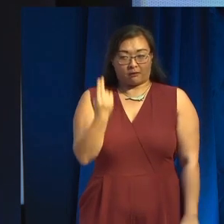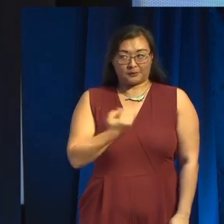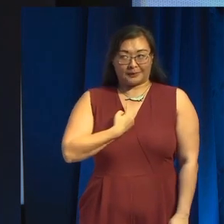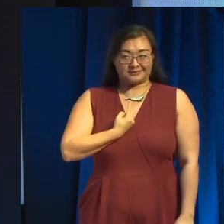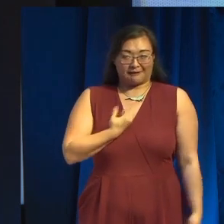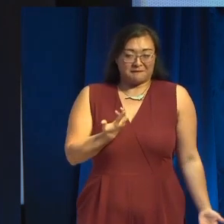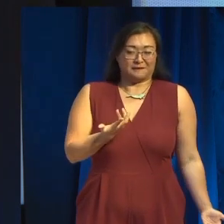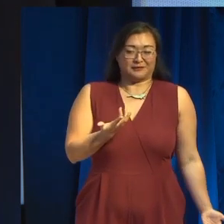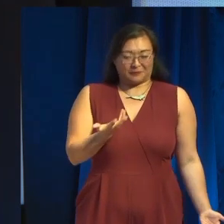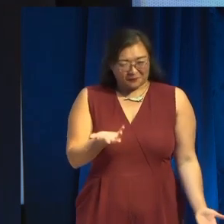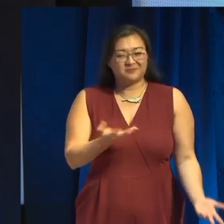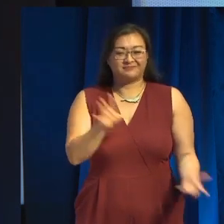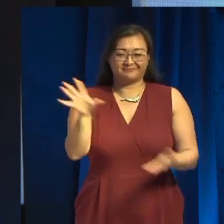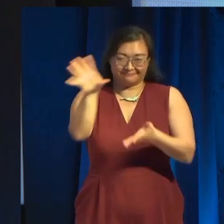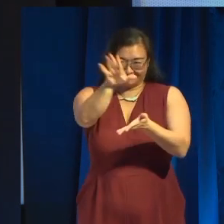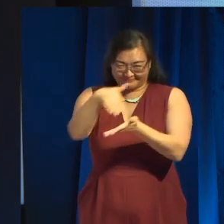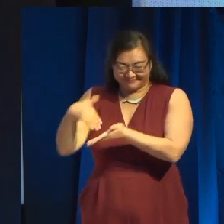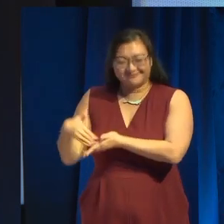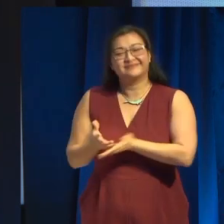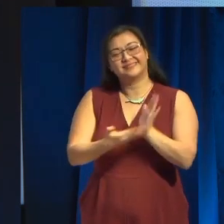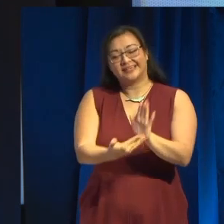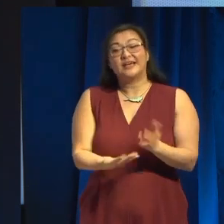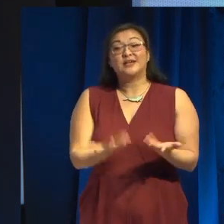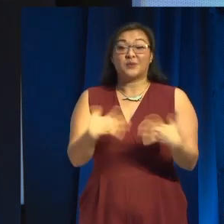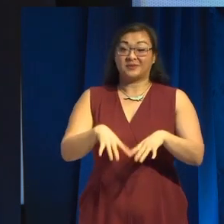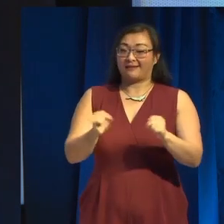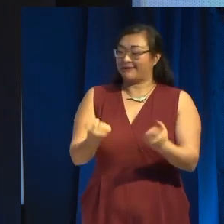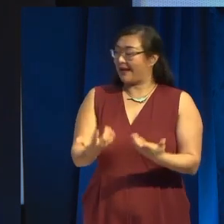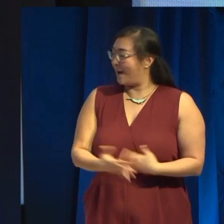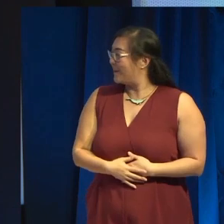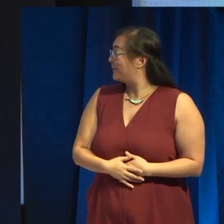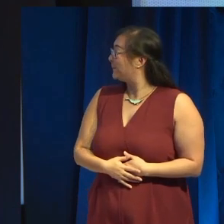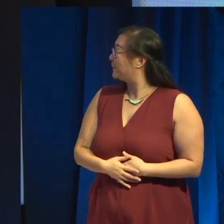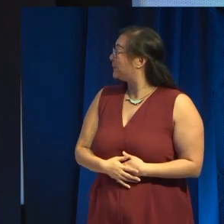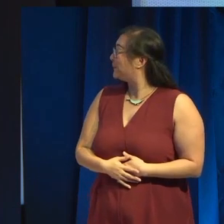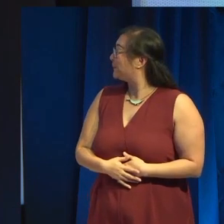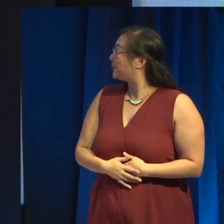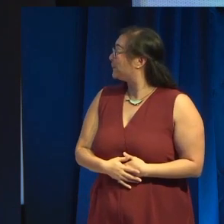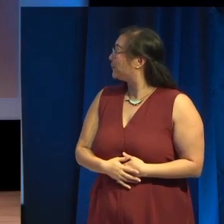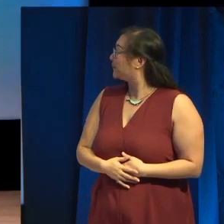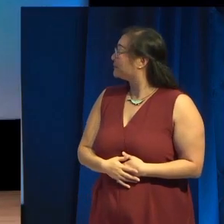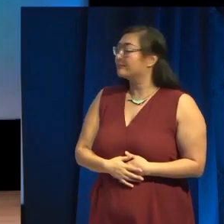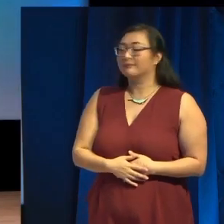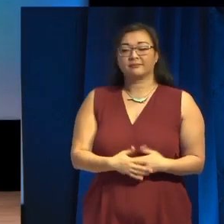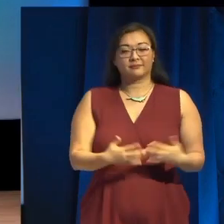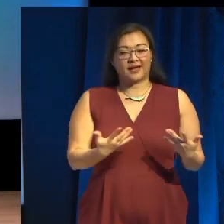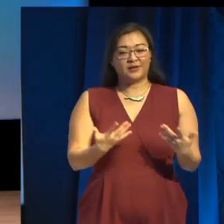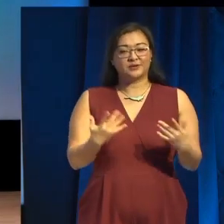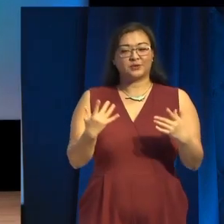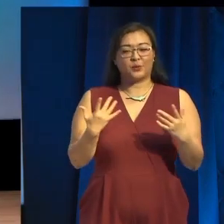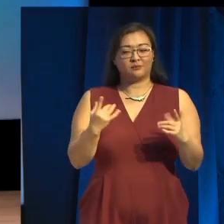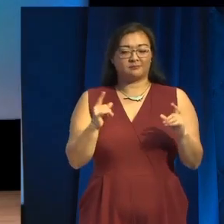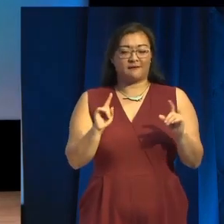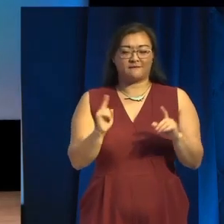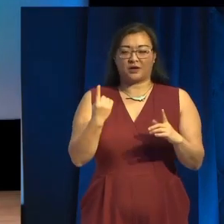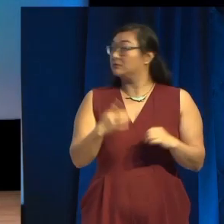So there you go. Let's begin with talking about story versus gameplay. So, no,